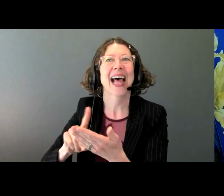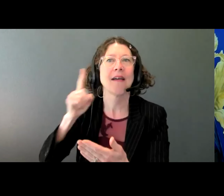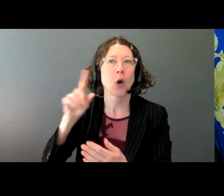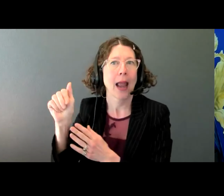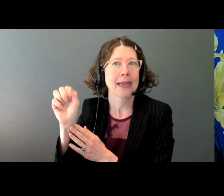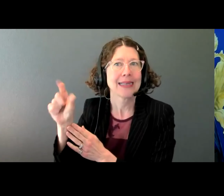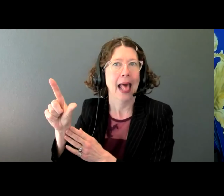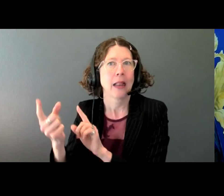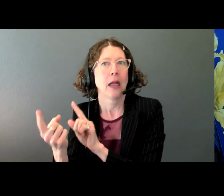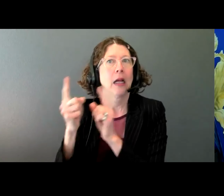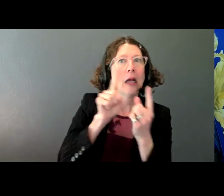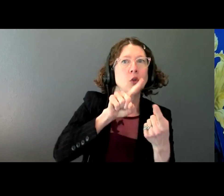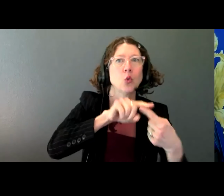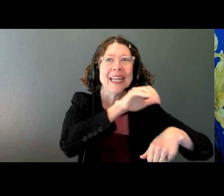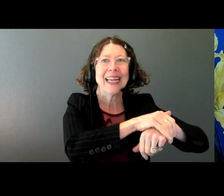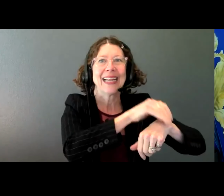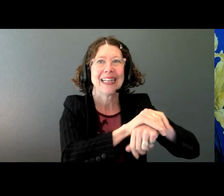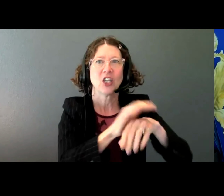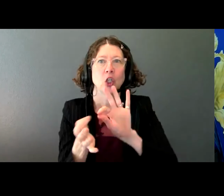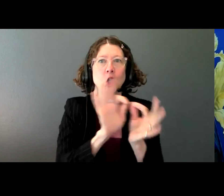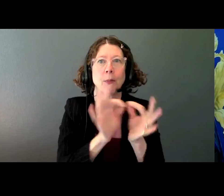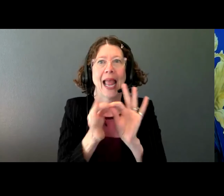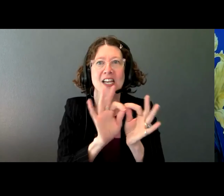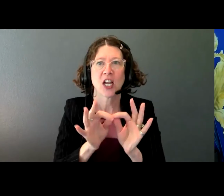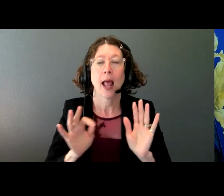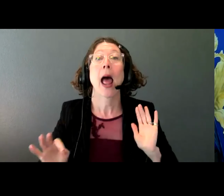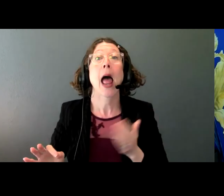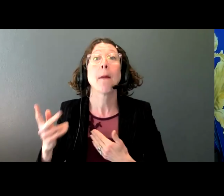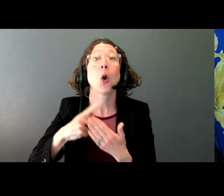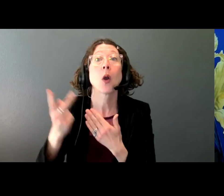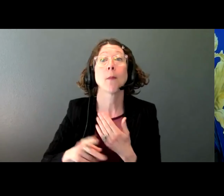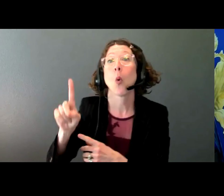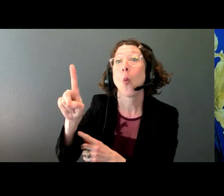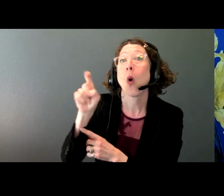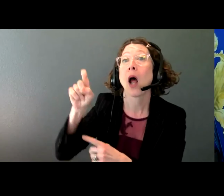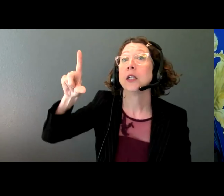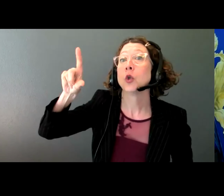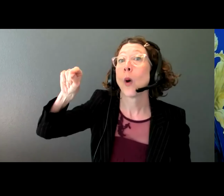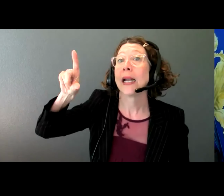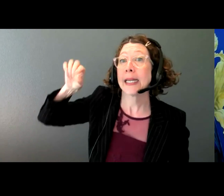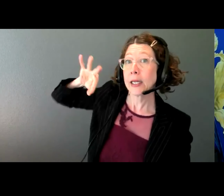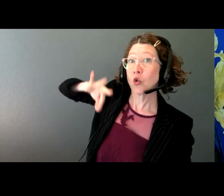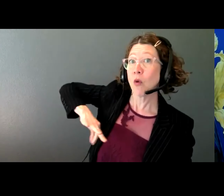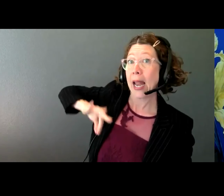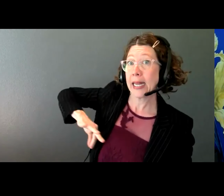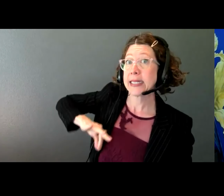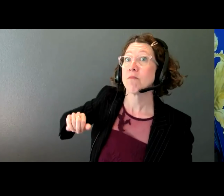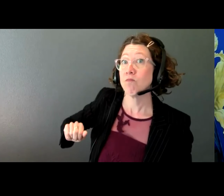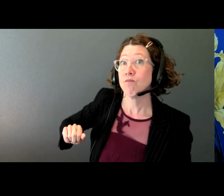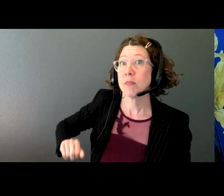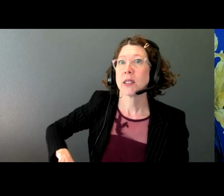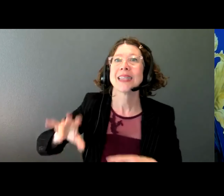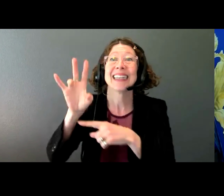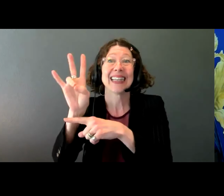to English interpretation. Our program has 120 credits and 73